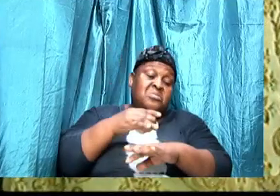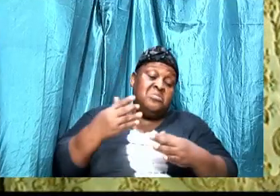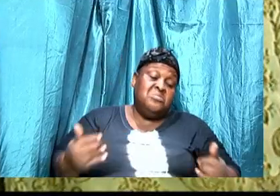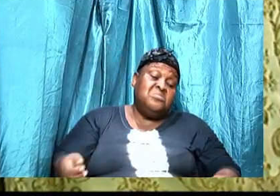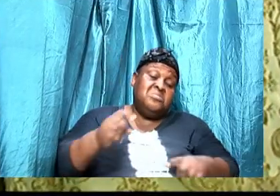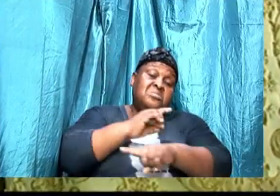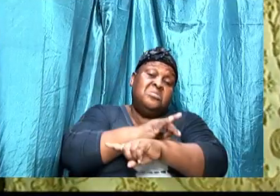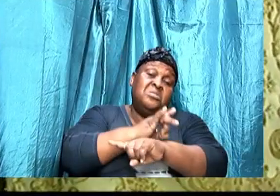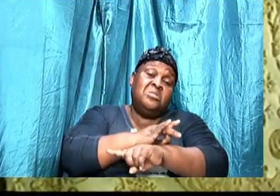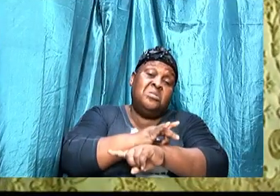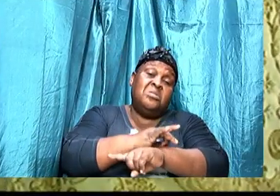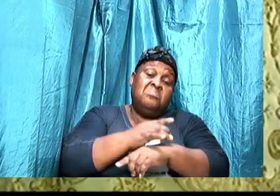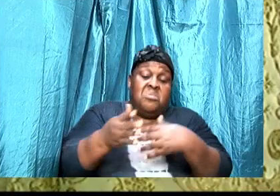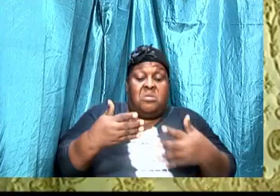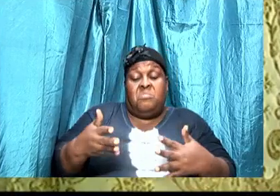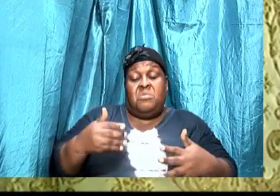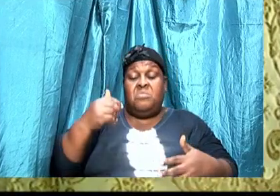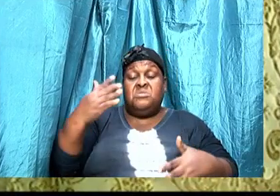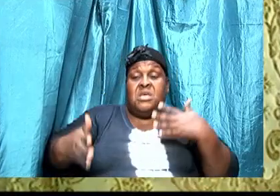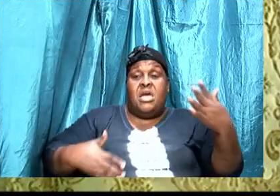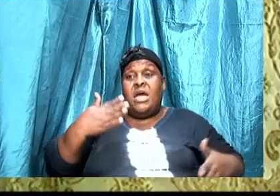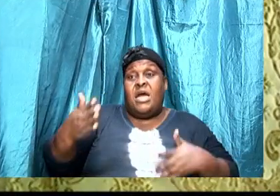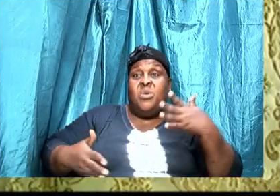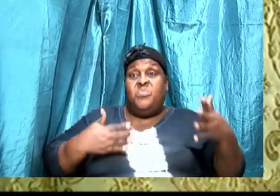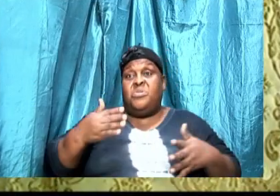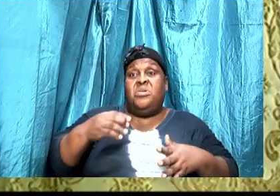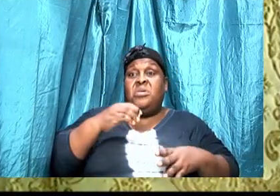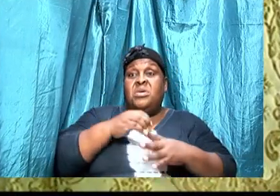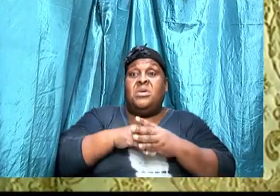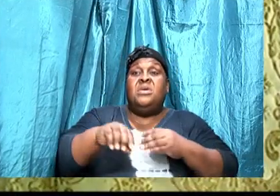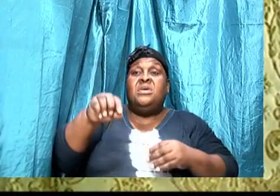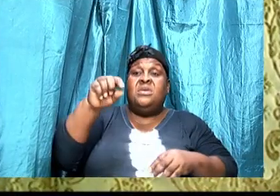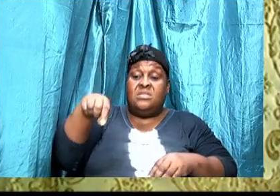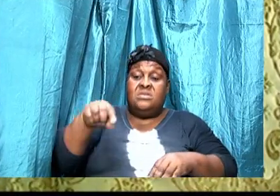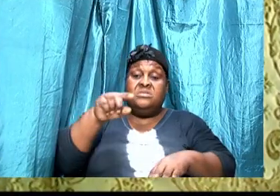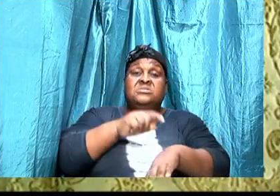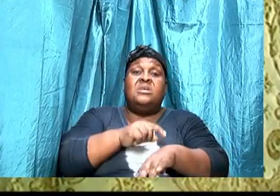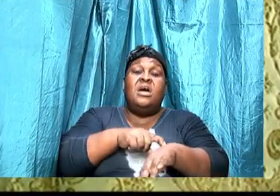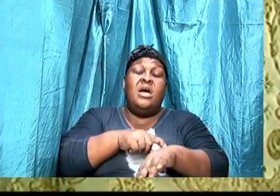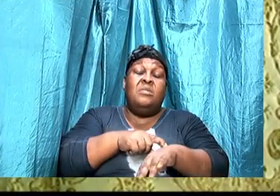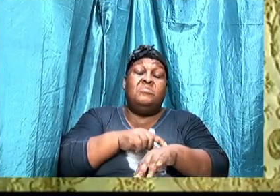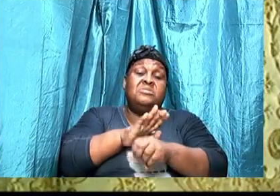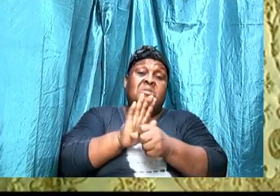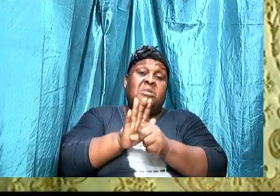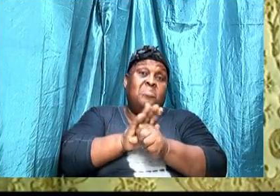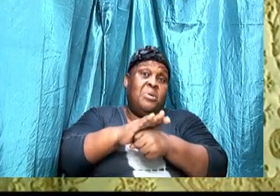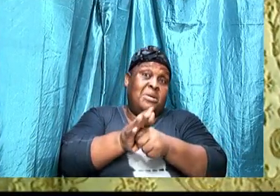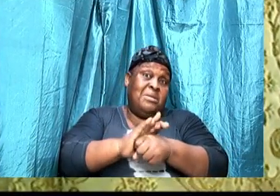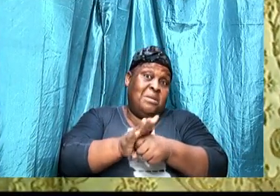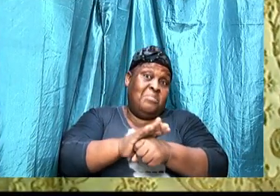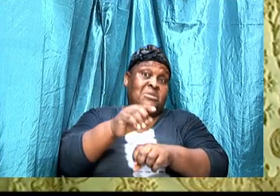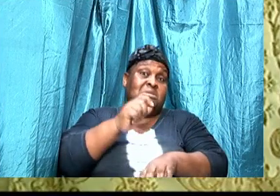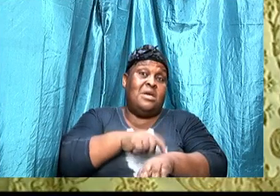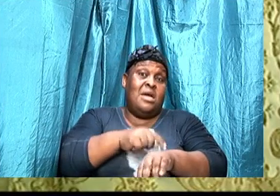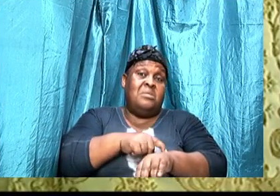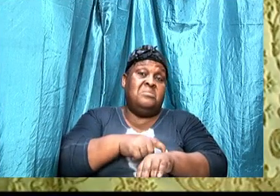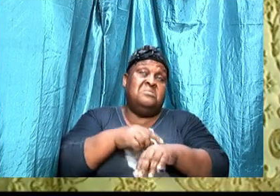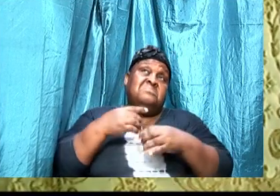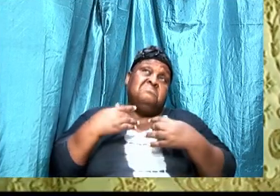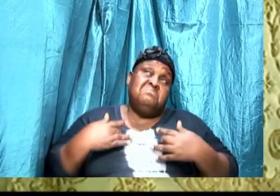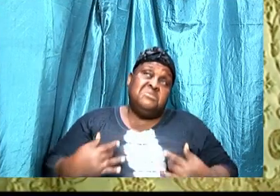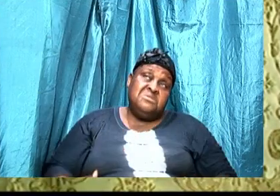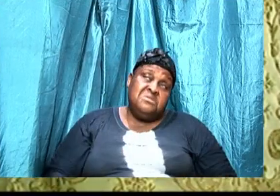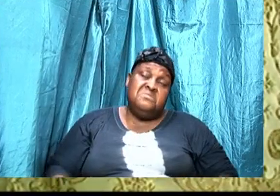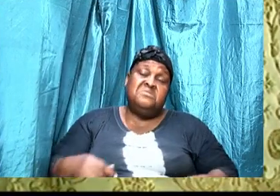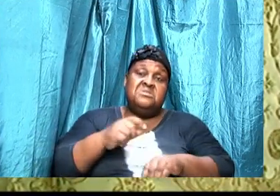pandemic. You know, yes, it is a very stressful time, you know, in the